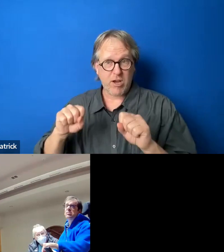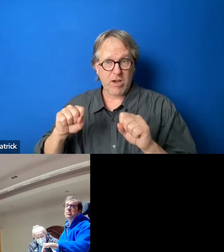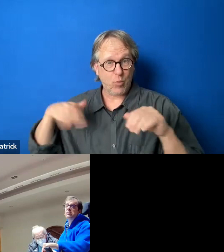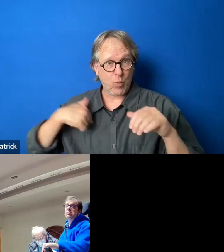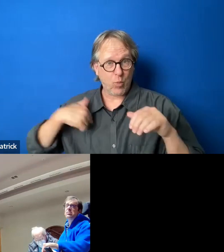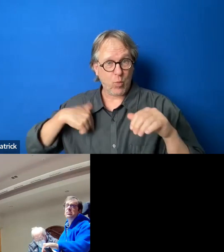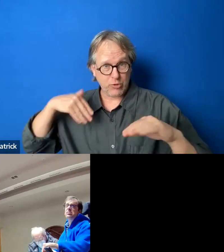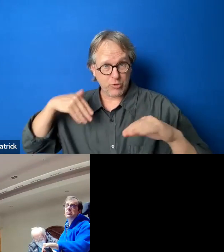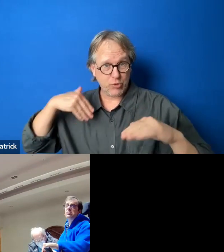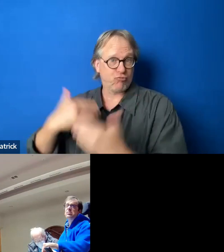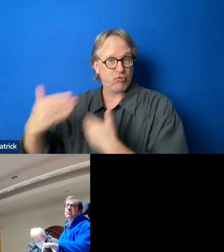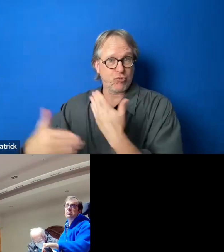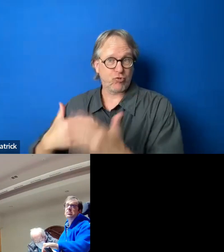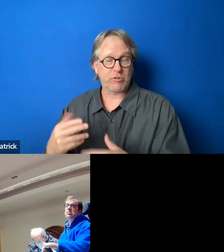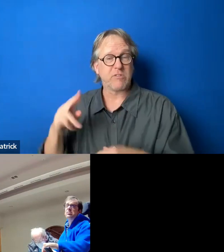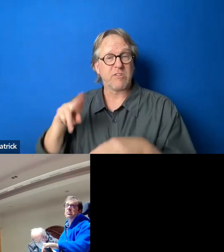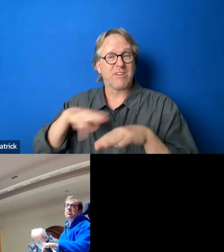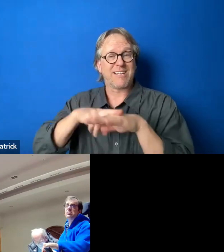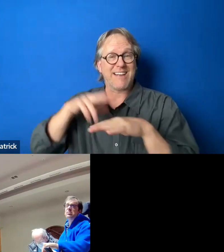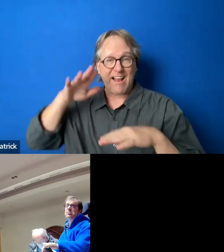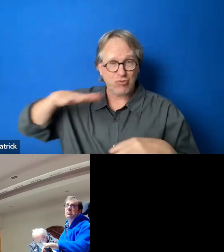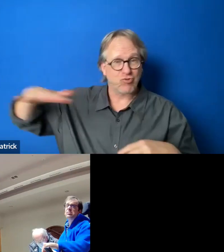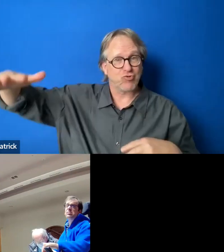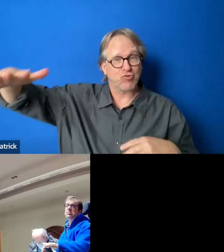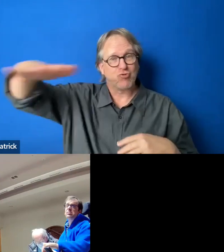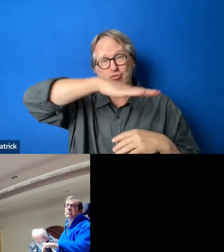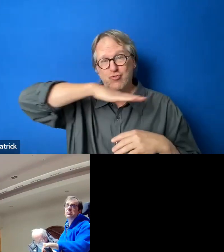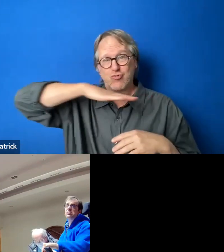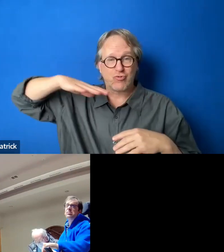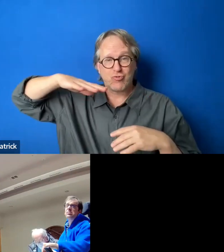at the national and continental level.